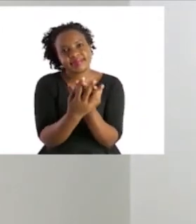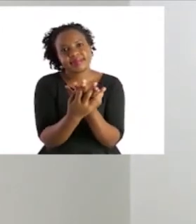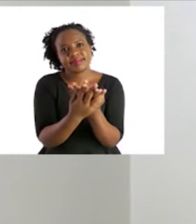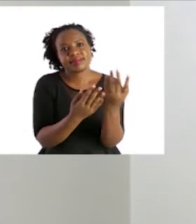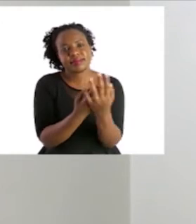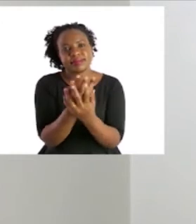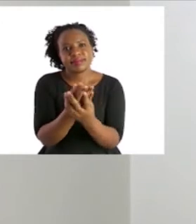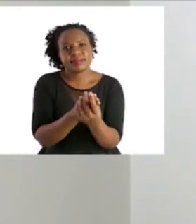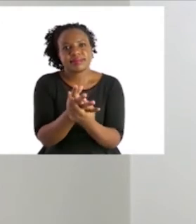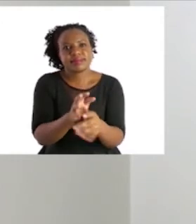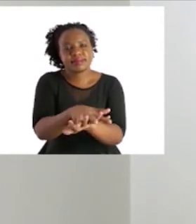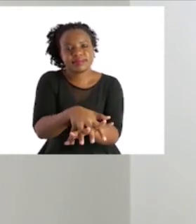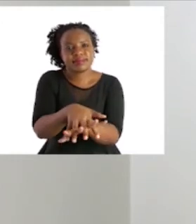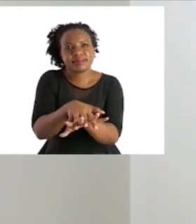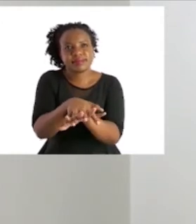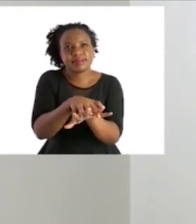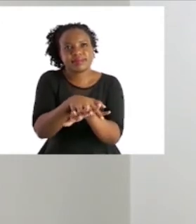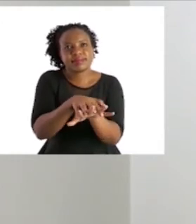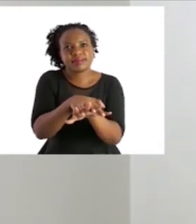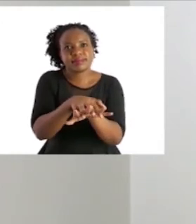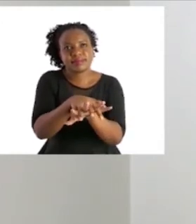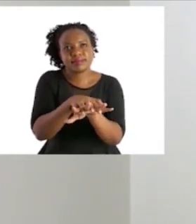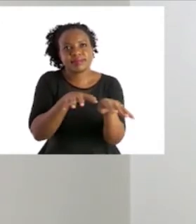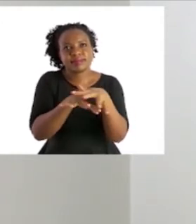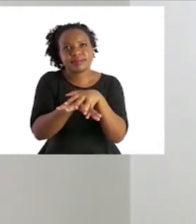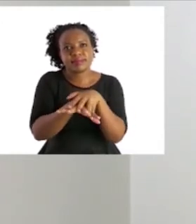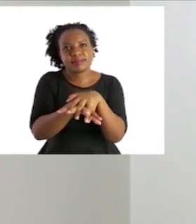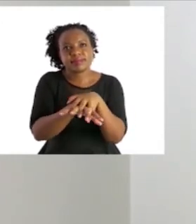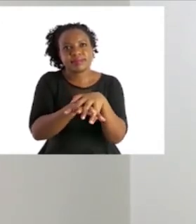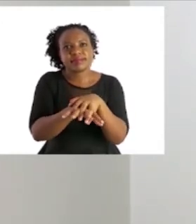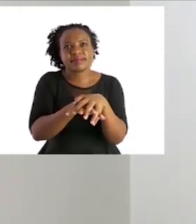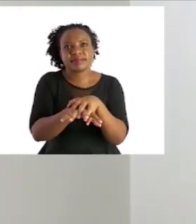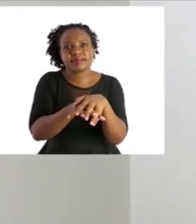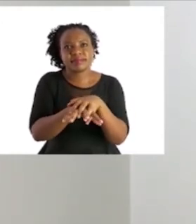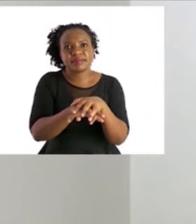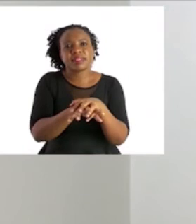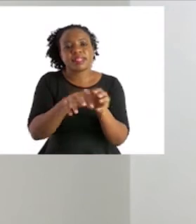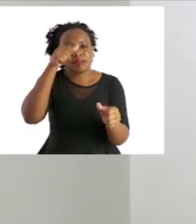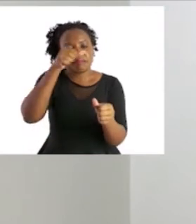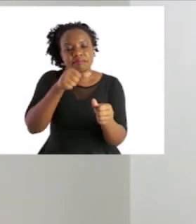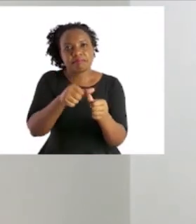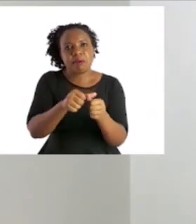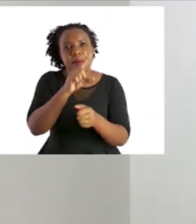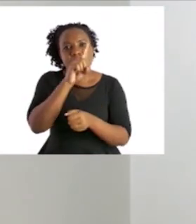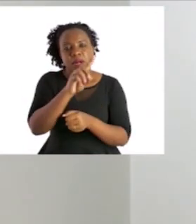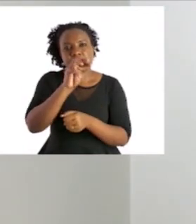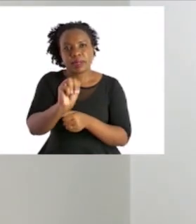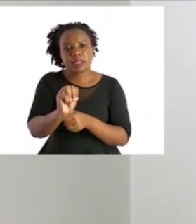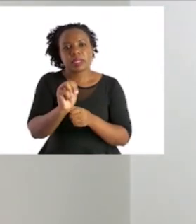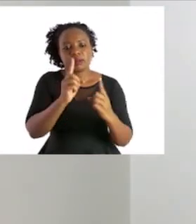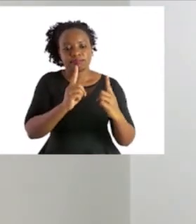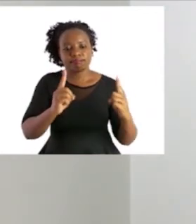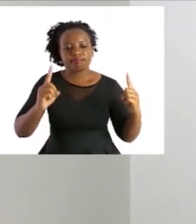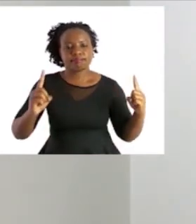outside in between the fingers, and let us also maintain 1